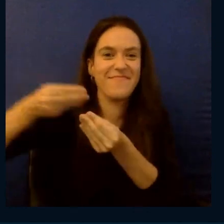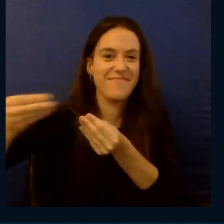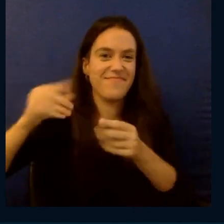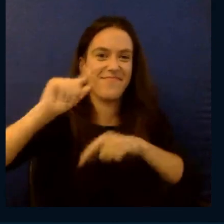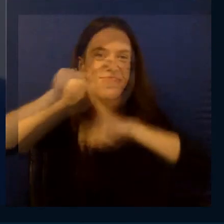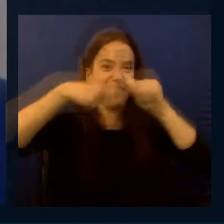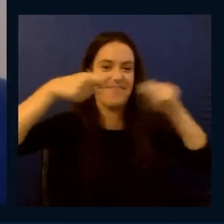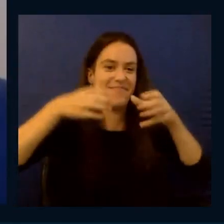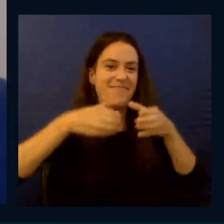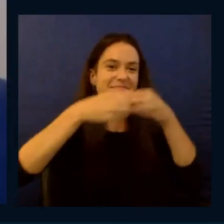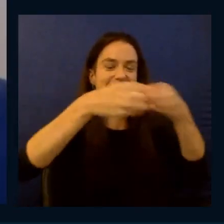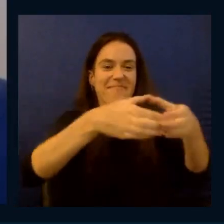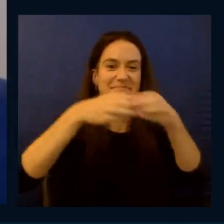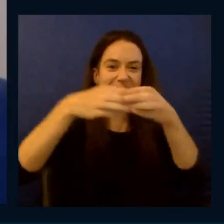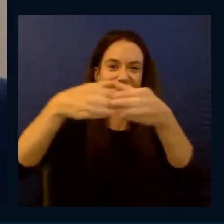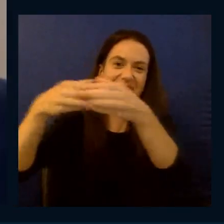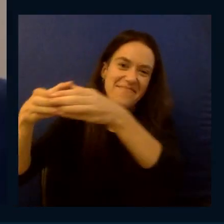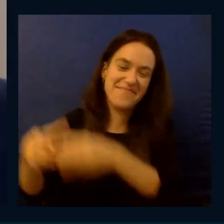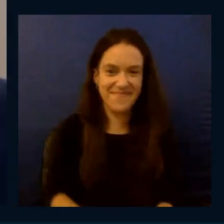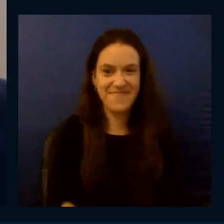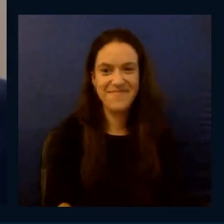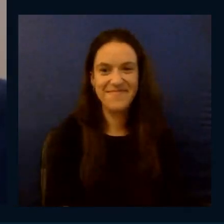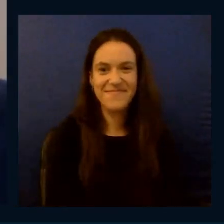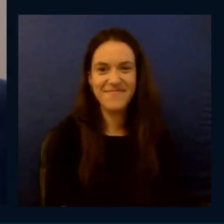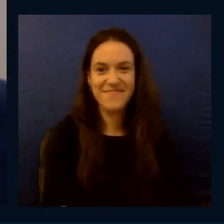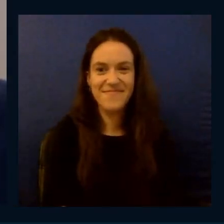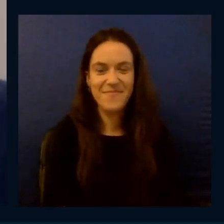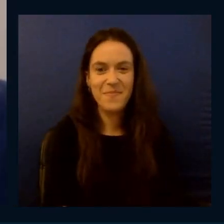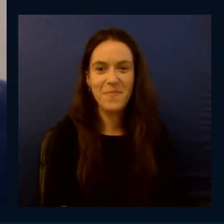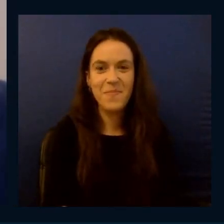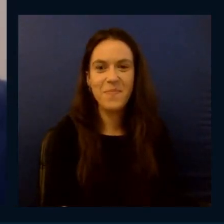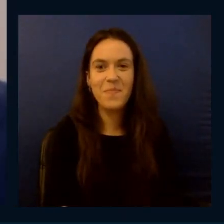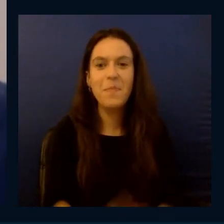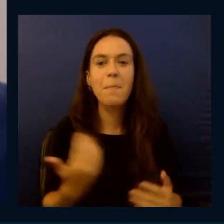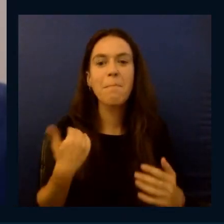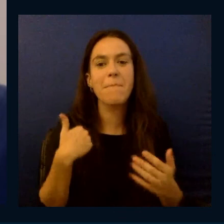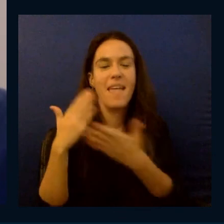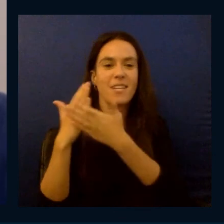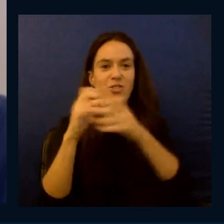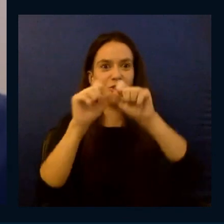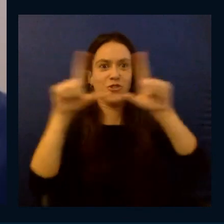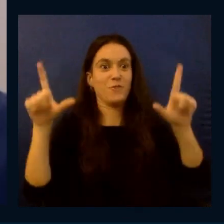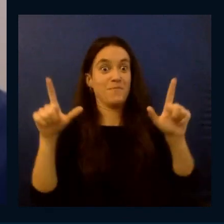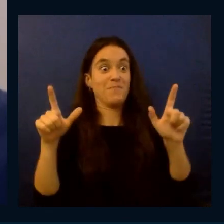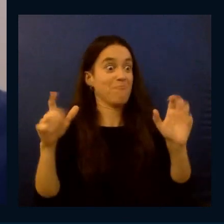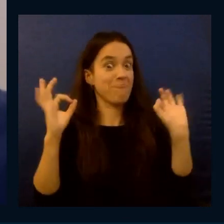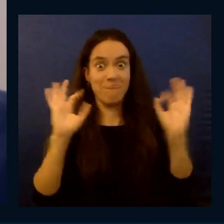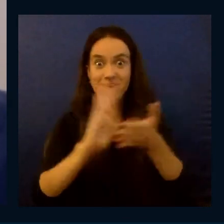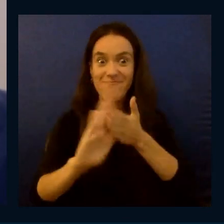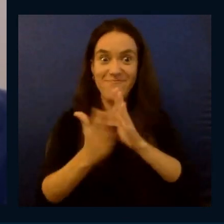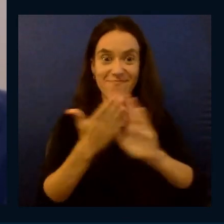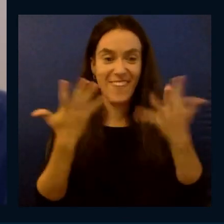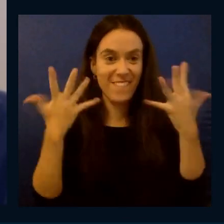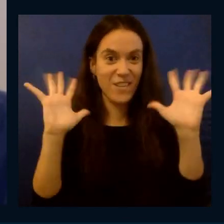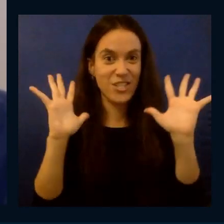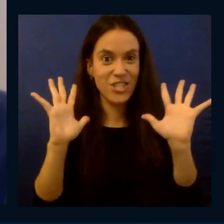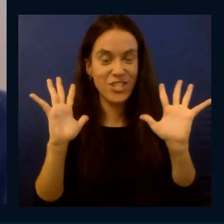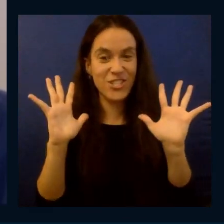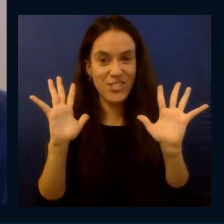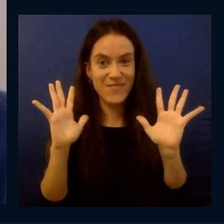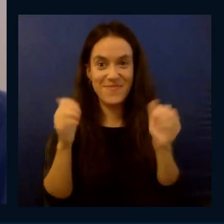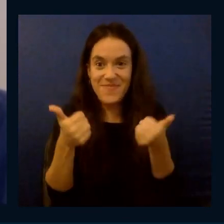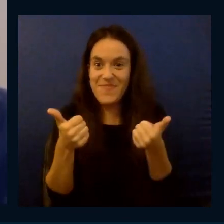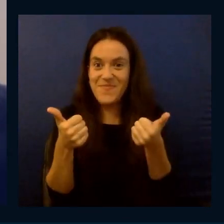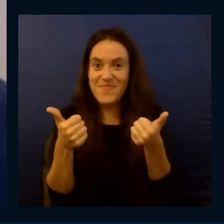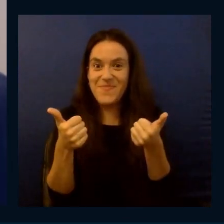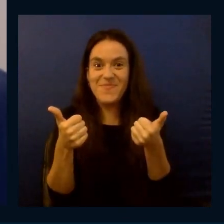Okay, I will stop sharing my screen. So that's it. Yeah, I